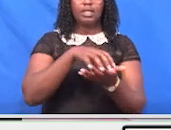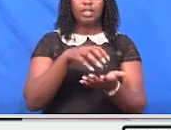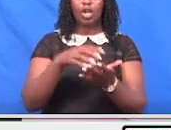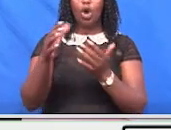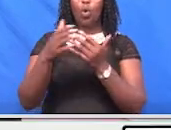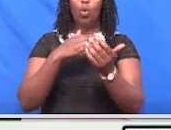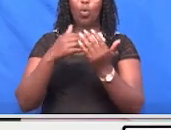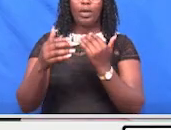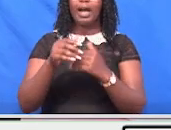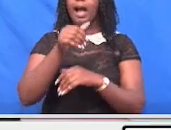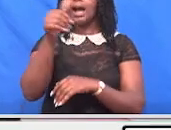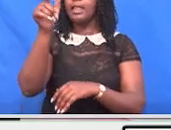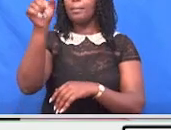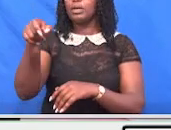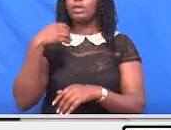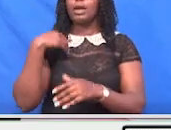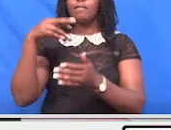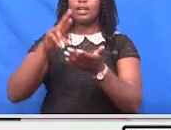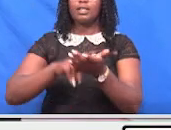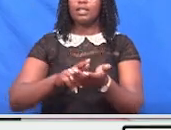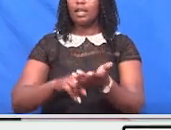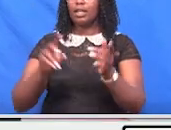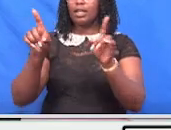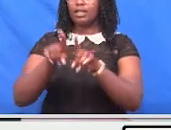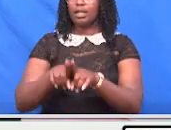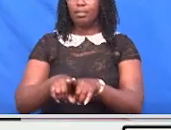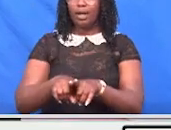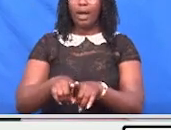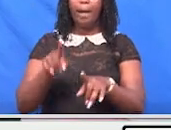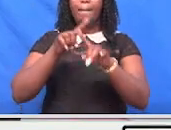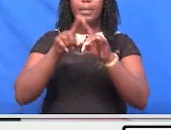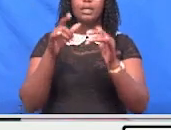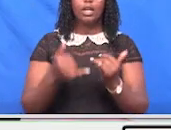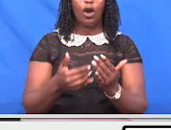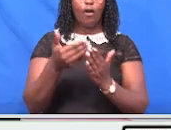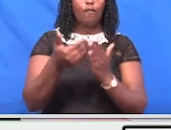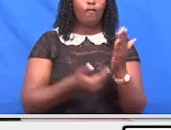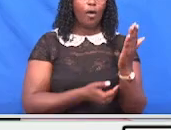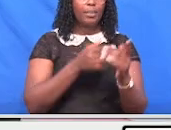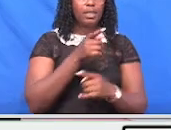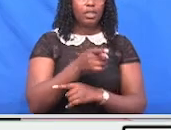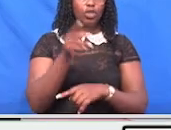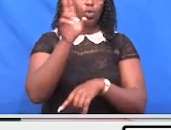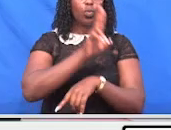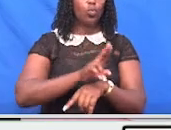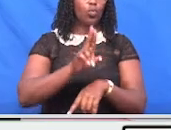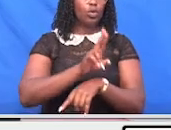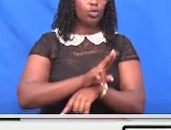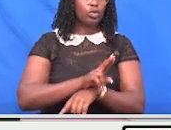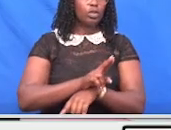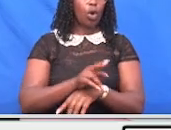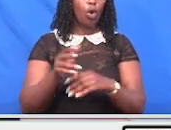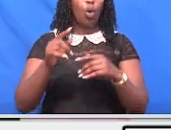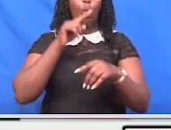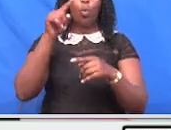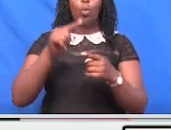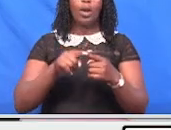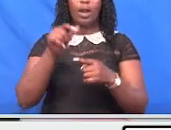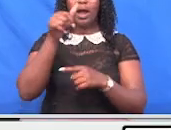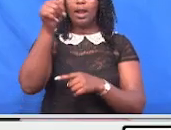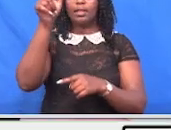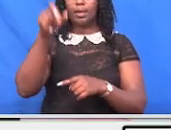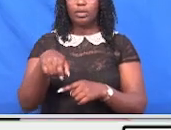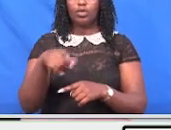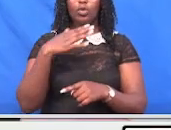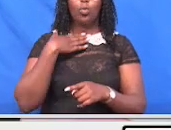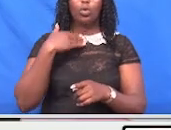other trademark. So yours is for purposes of registration, but this form, we also use it when someone else wants to